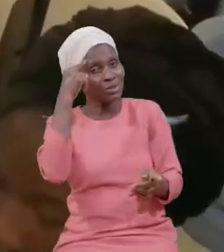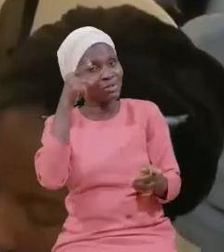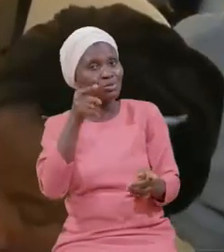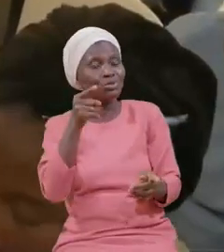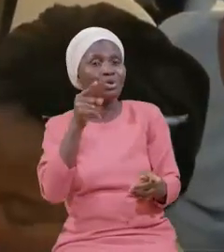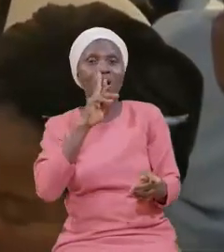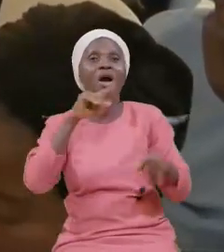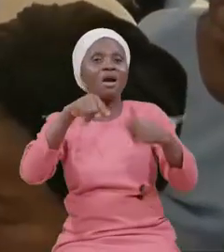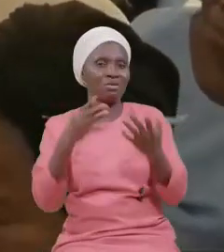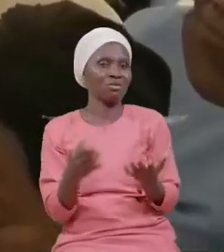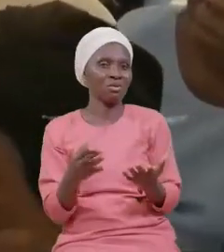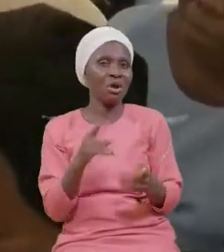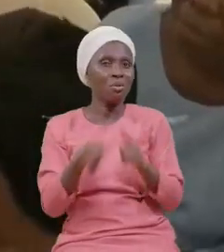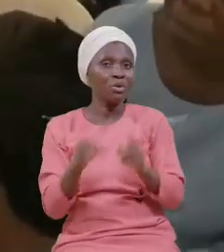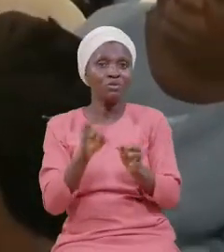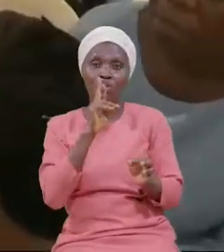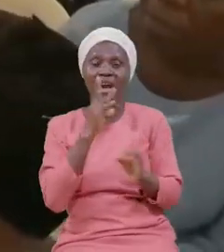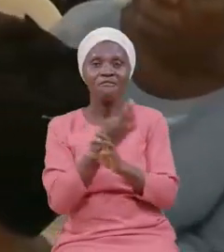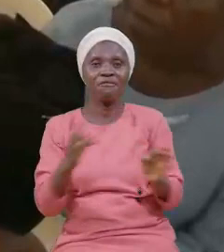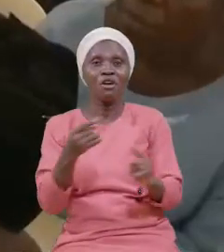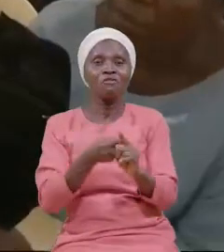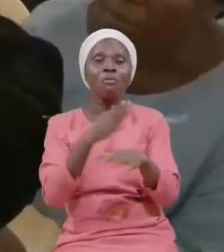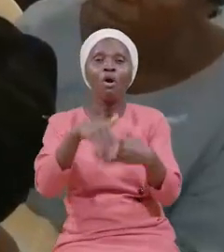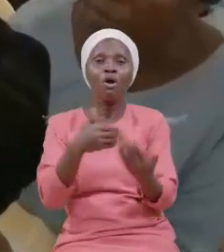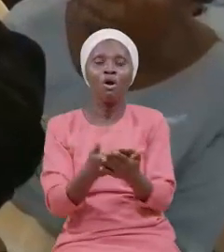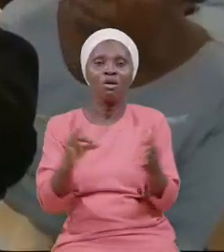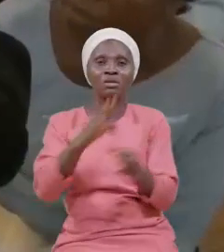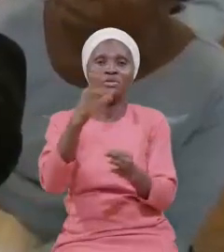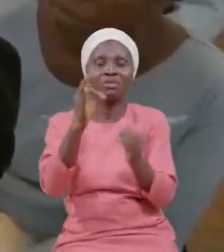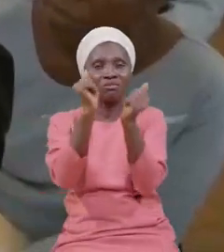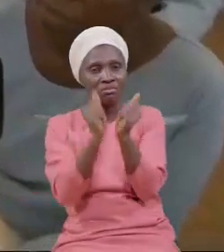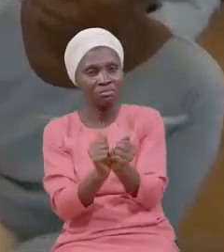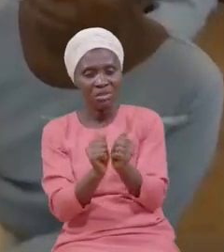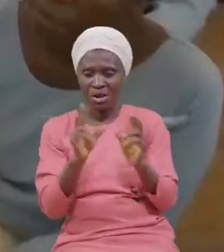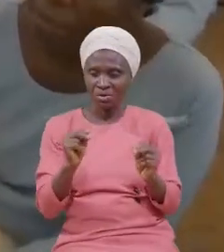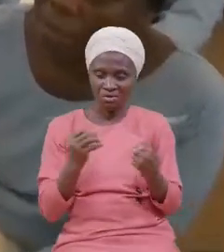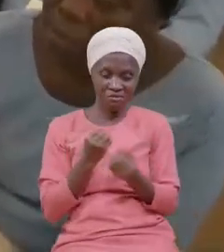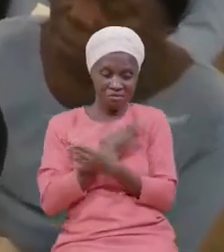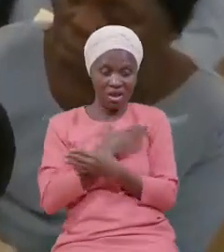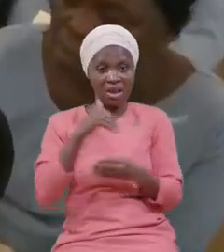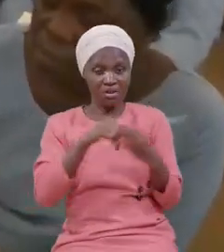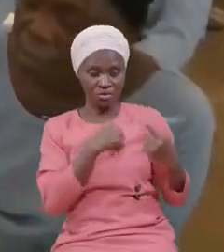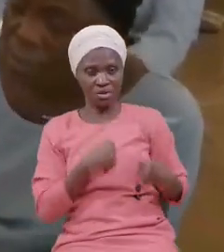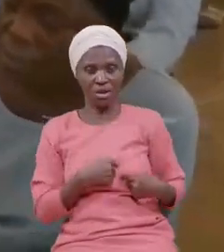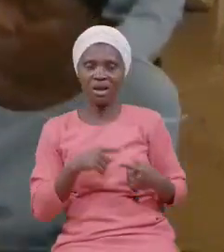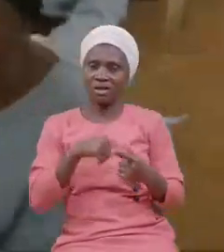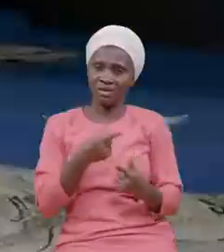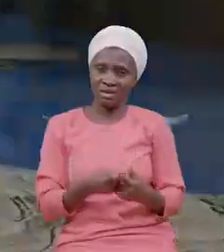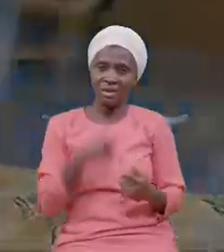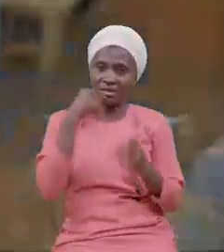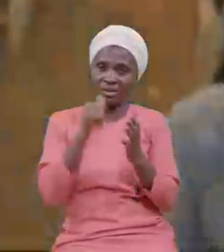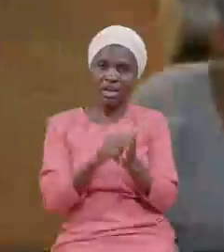spirit of bondage, and there's no fear in your heart, then it says you have received the spirit of